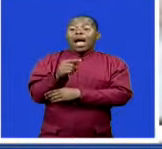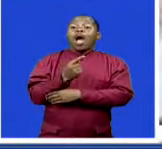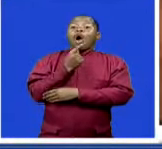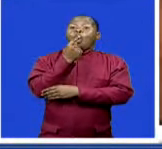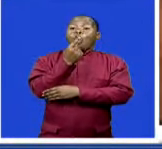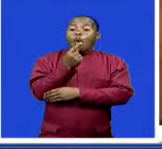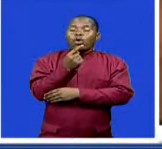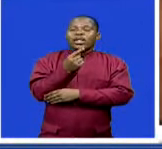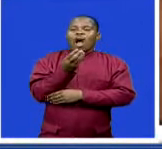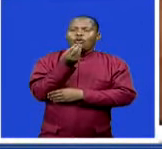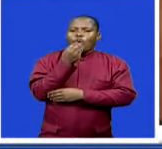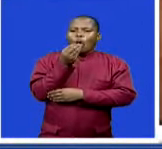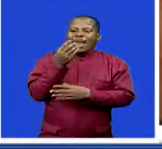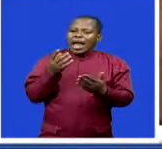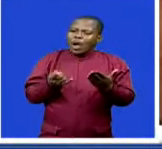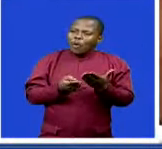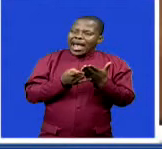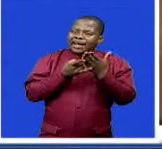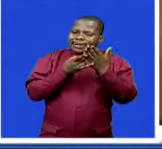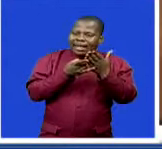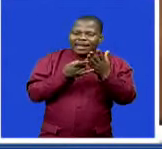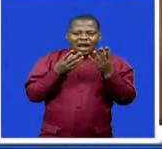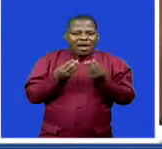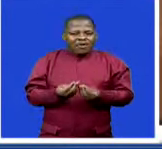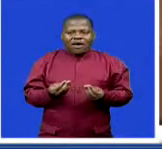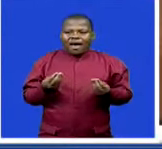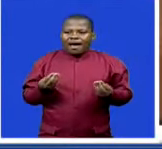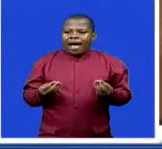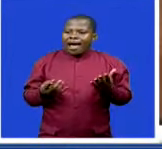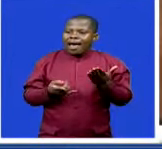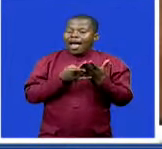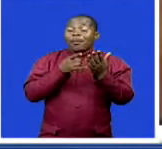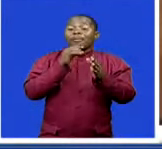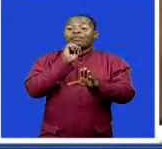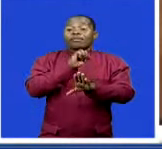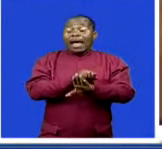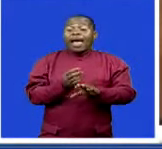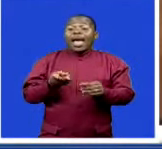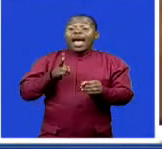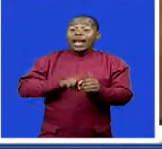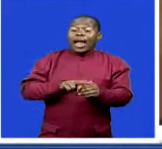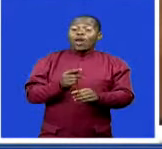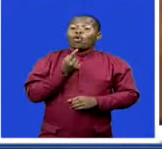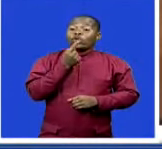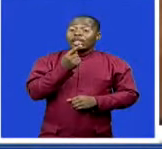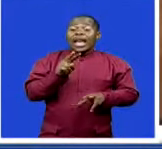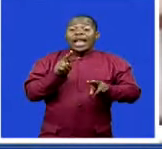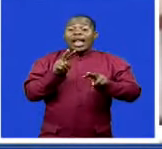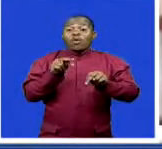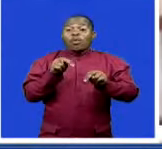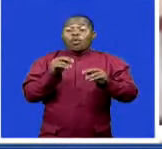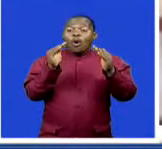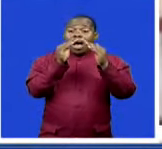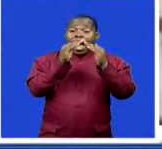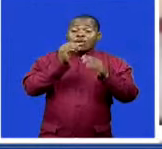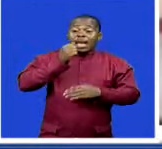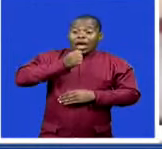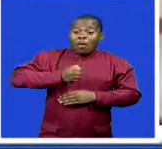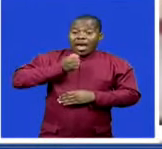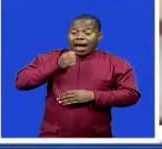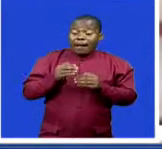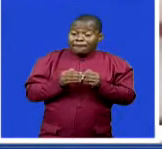meals have become a daily necessity for most pupils. She says with the new kitchen now being near